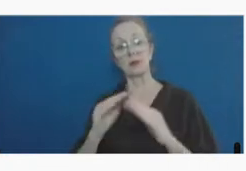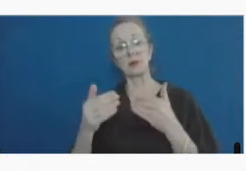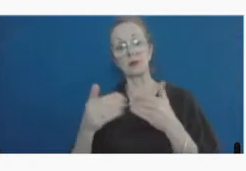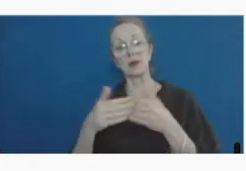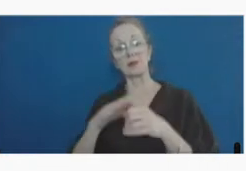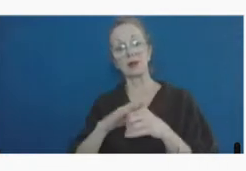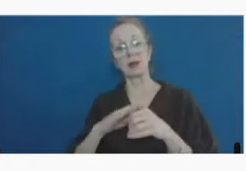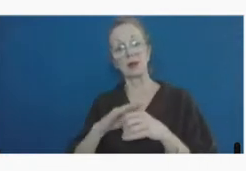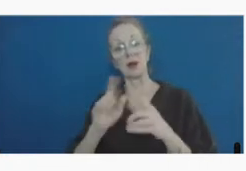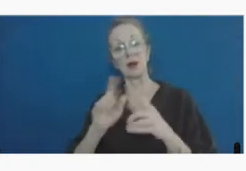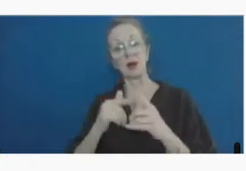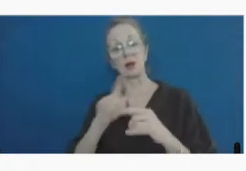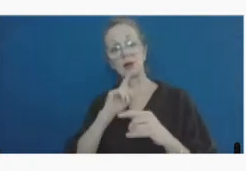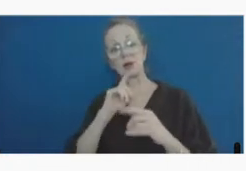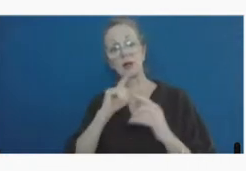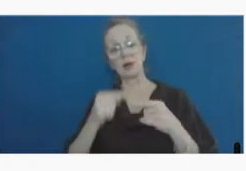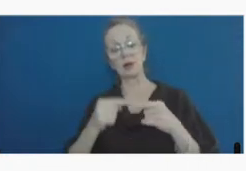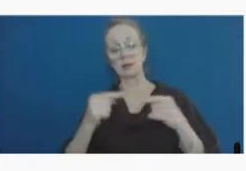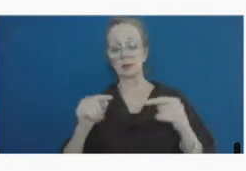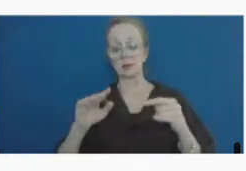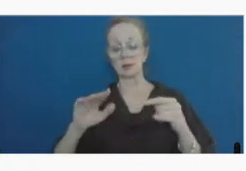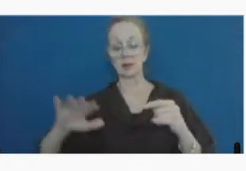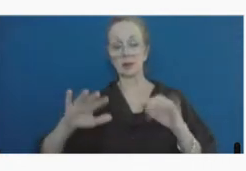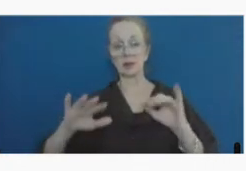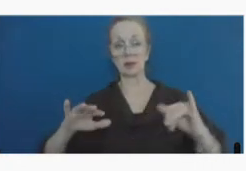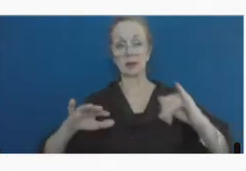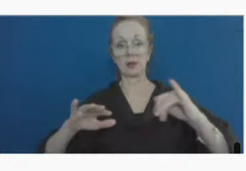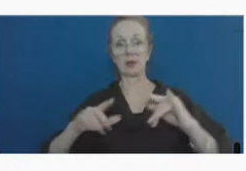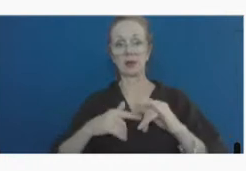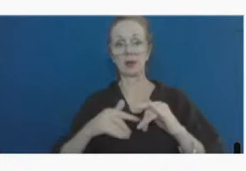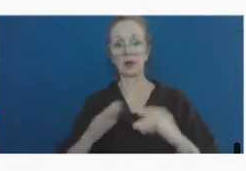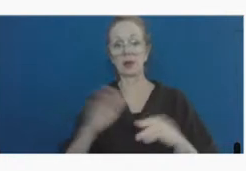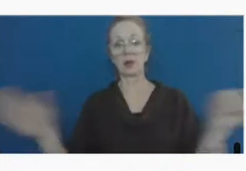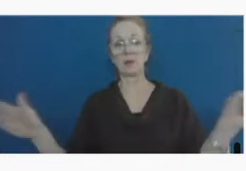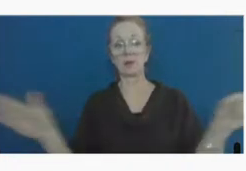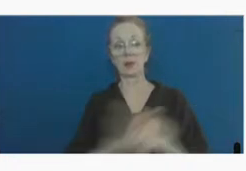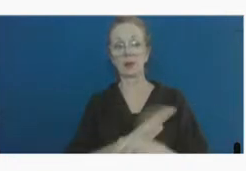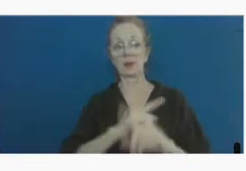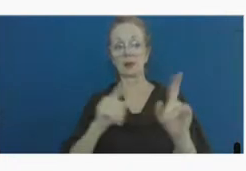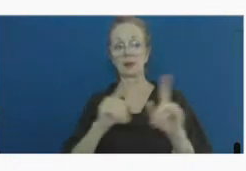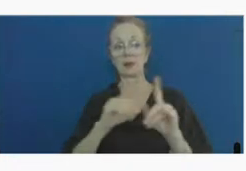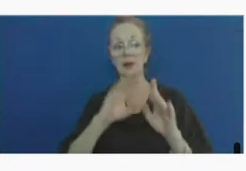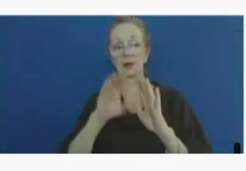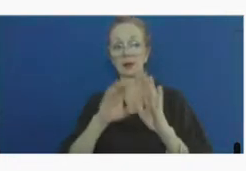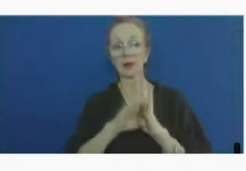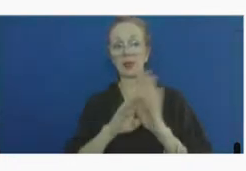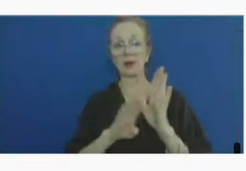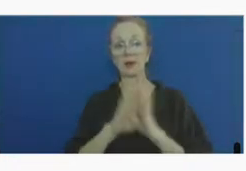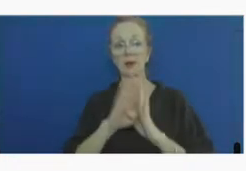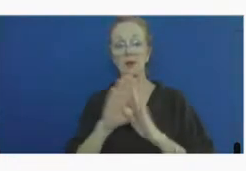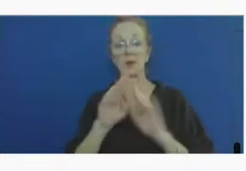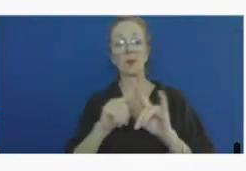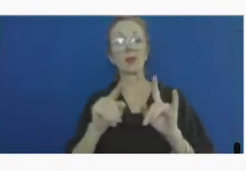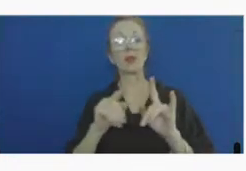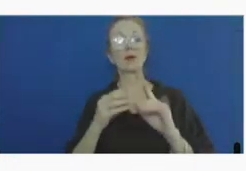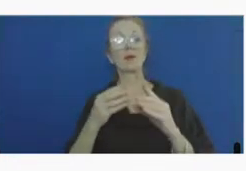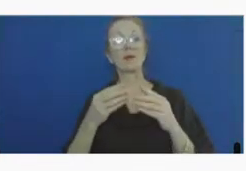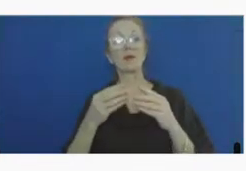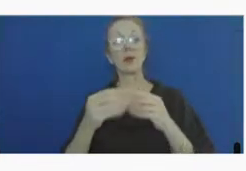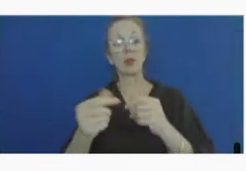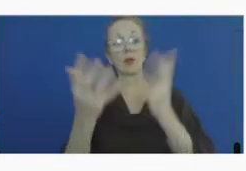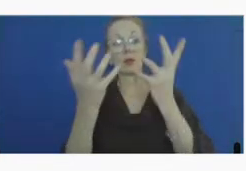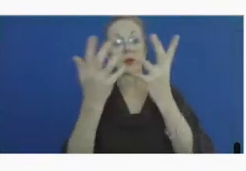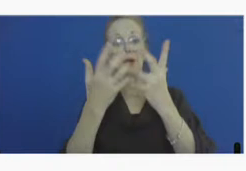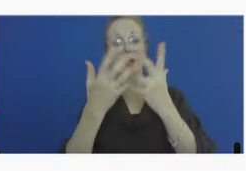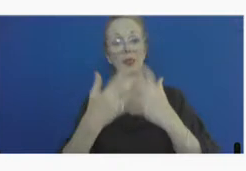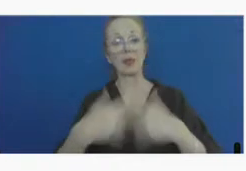there are adjacent areas that may be completely different in character in terms of that development, but they flow together as if they were one